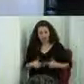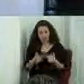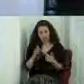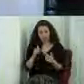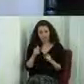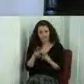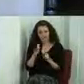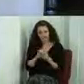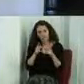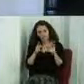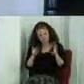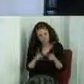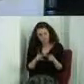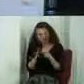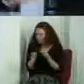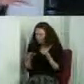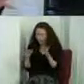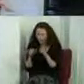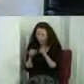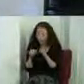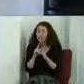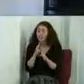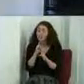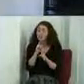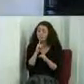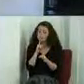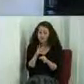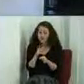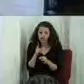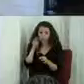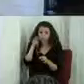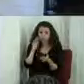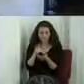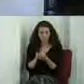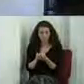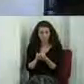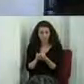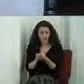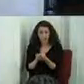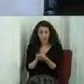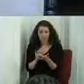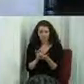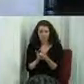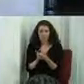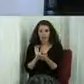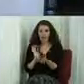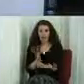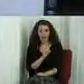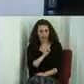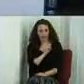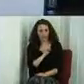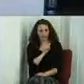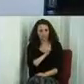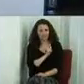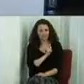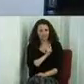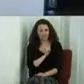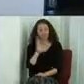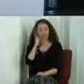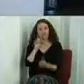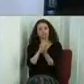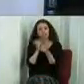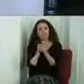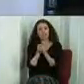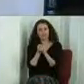to abundance, I truly believe life changes. I truly believe that our whole attitude changes.